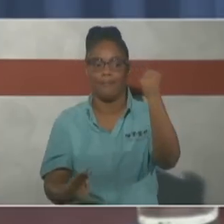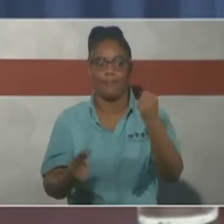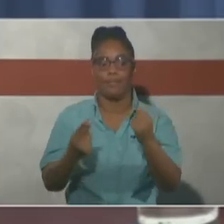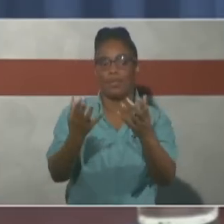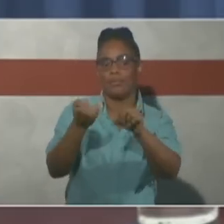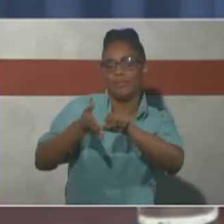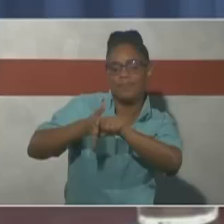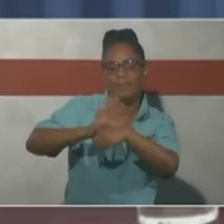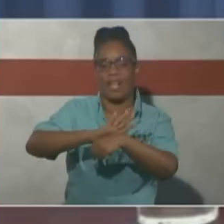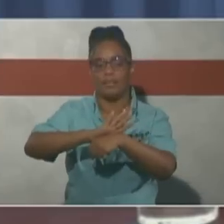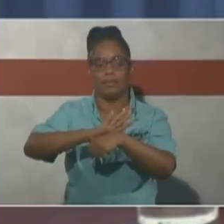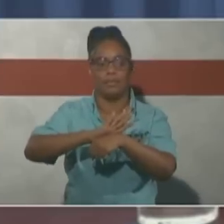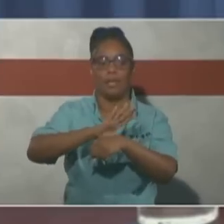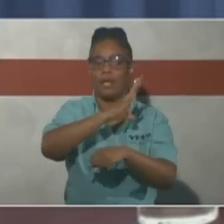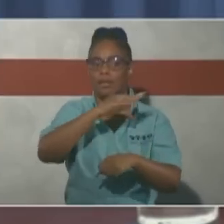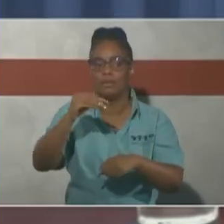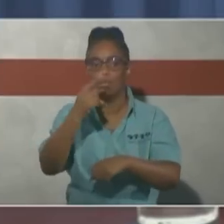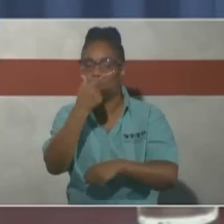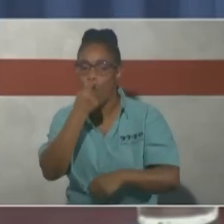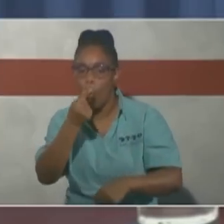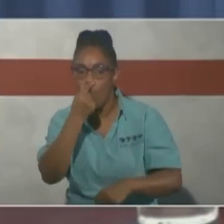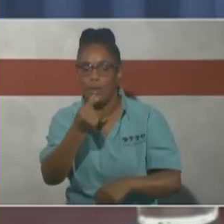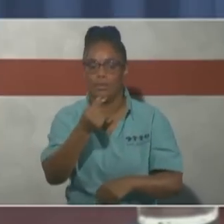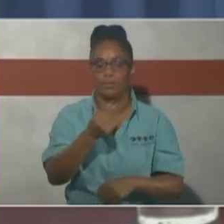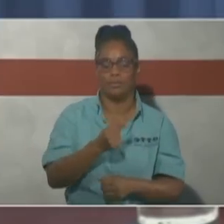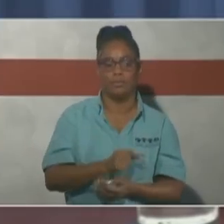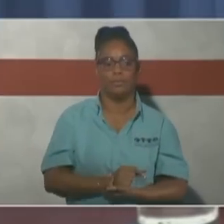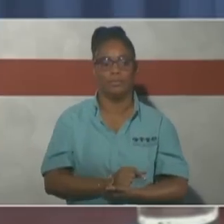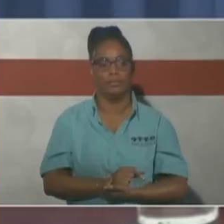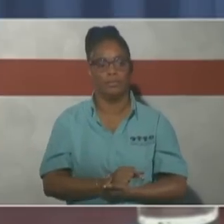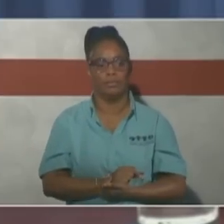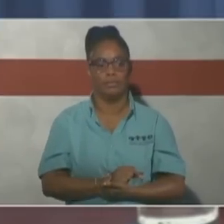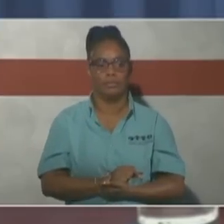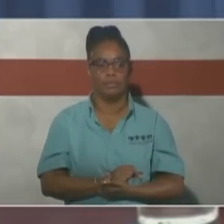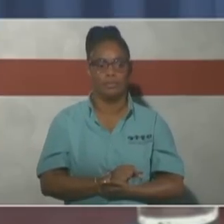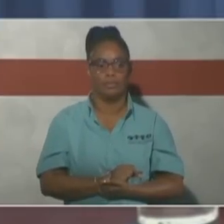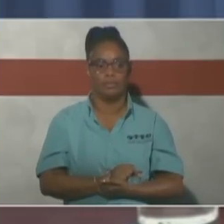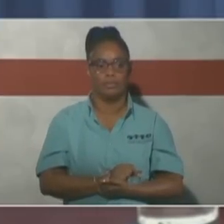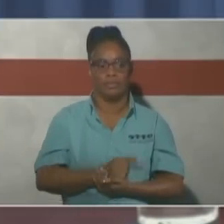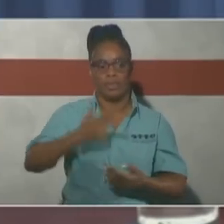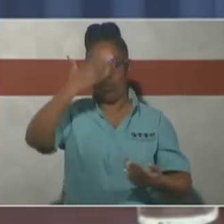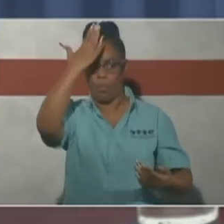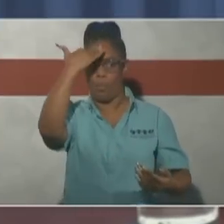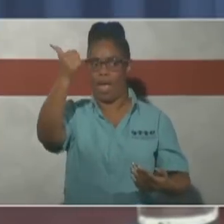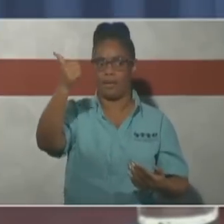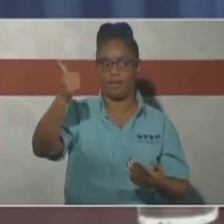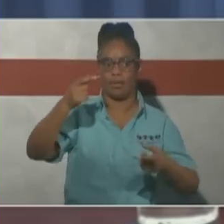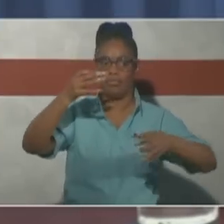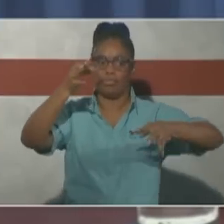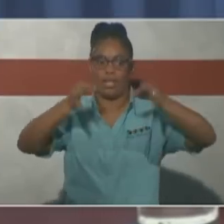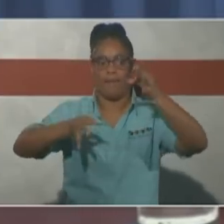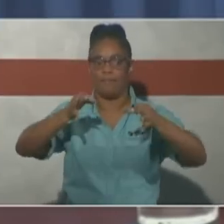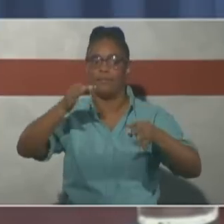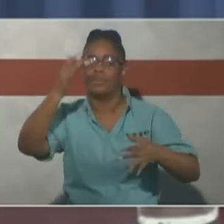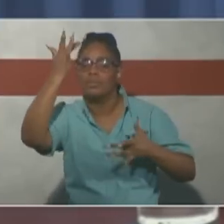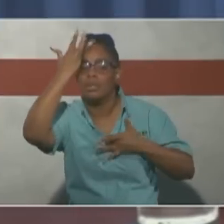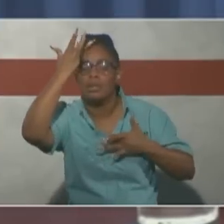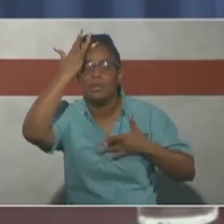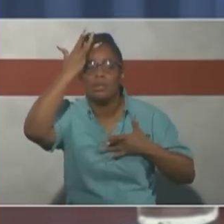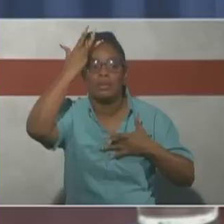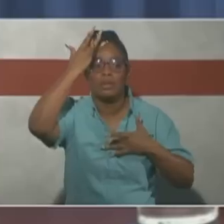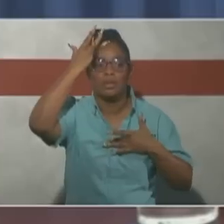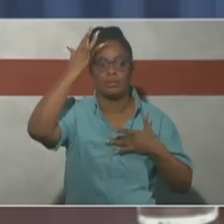persons who are not vaccinated against both COVID and influenza, because